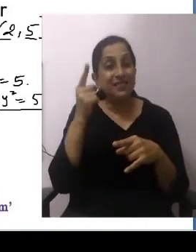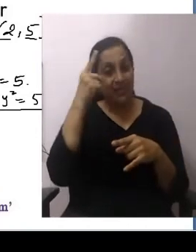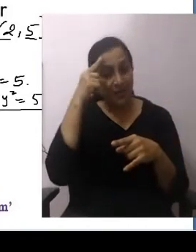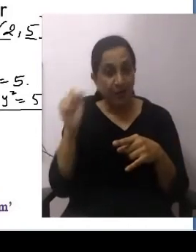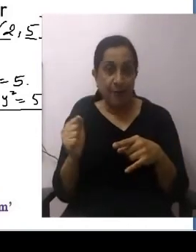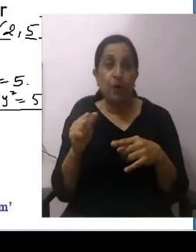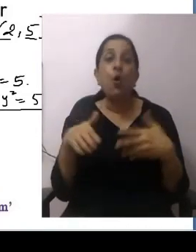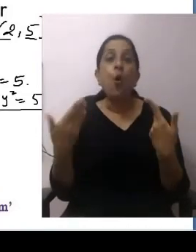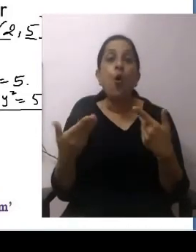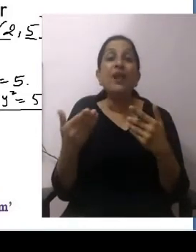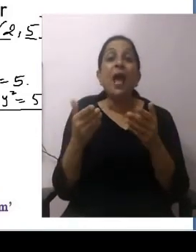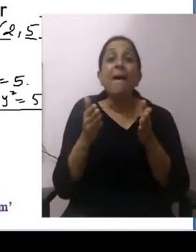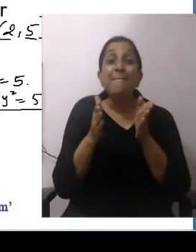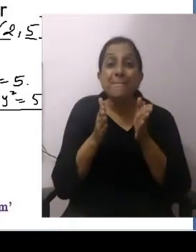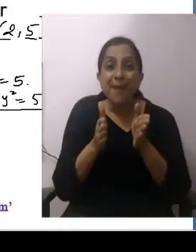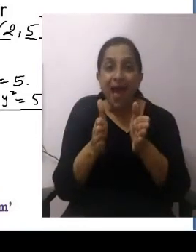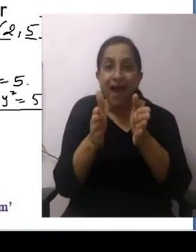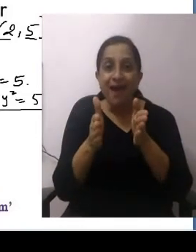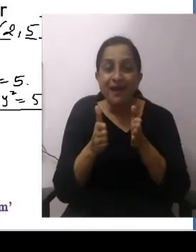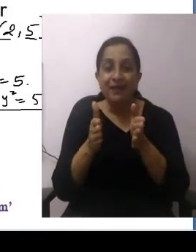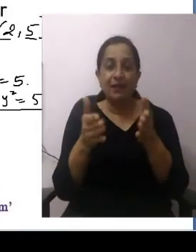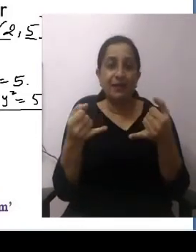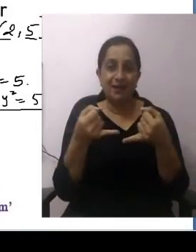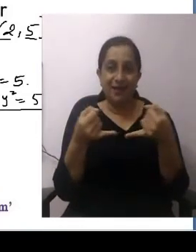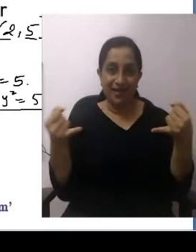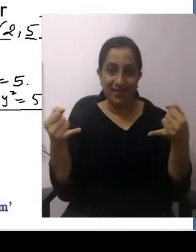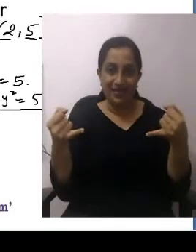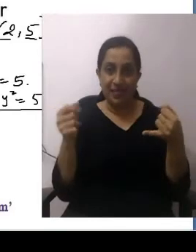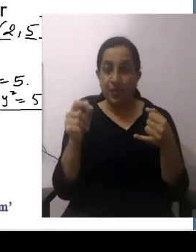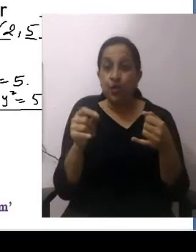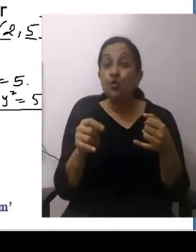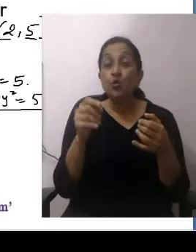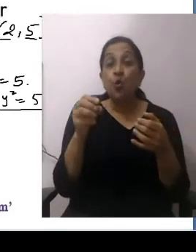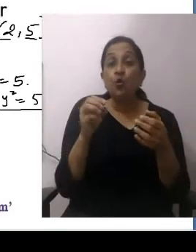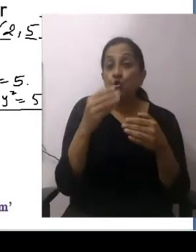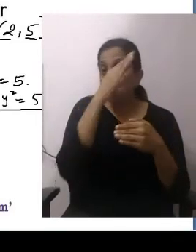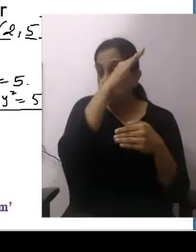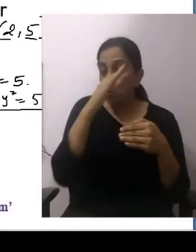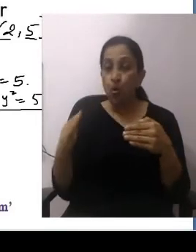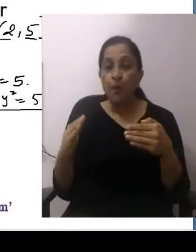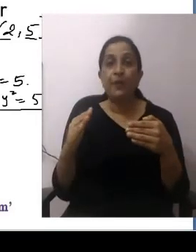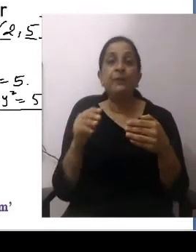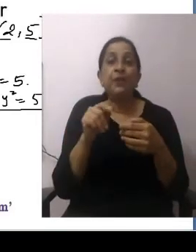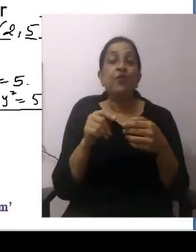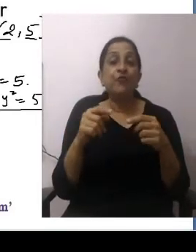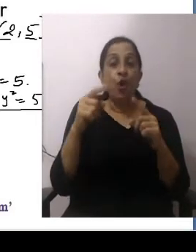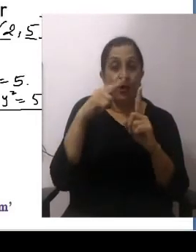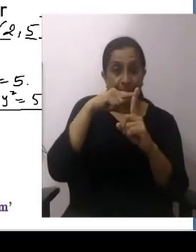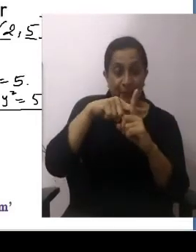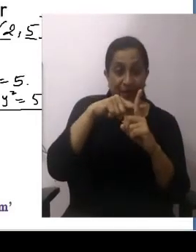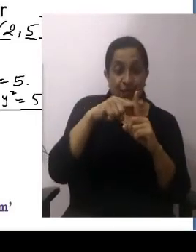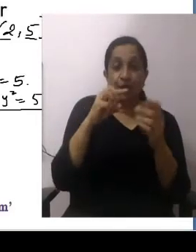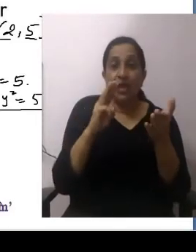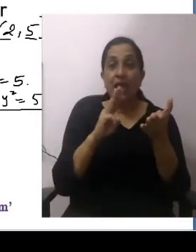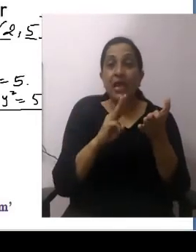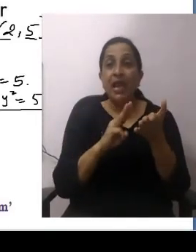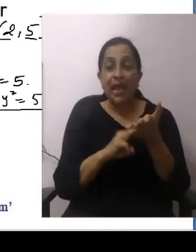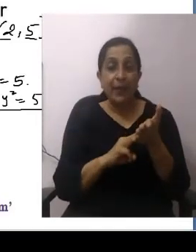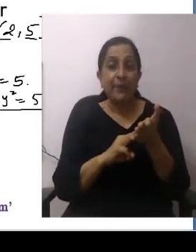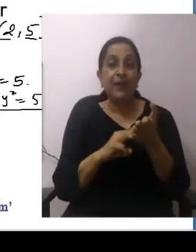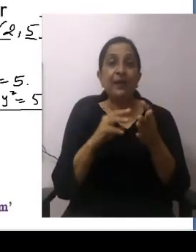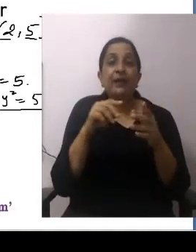lines. Okay, the slope will differ. If it is perpendicular, then the two lines have